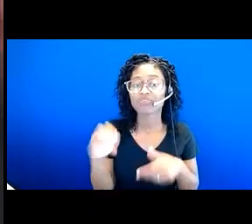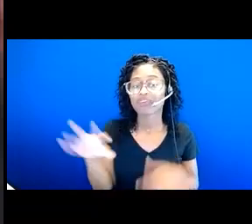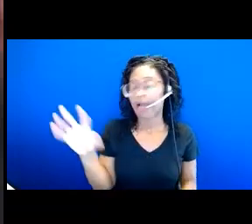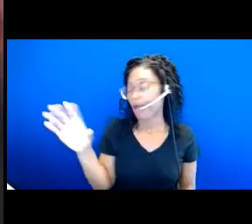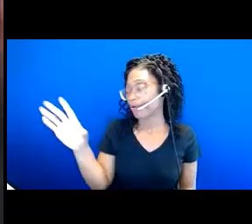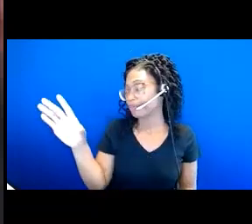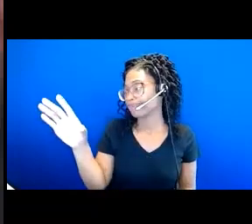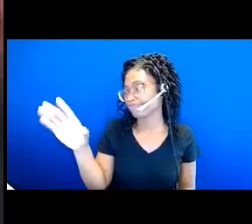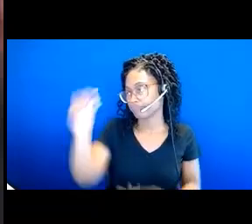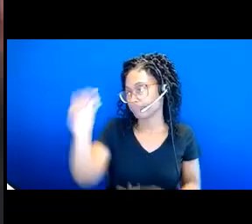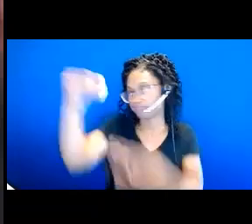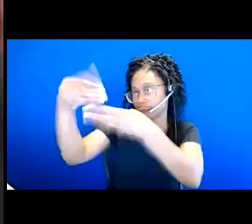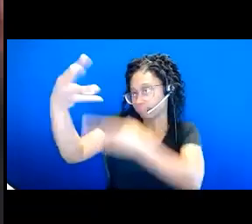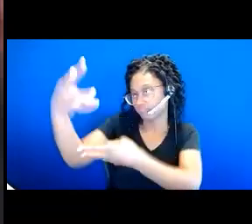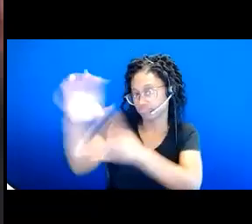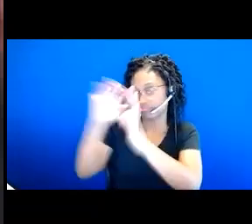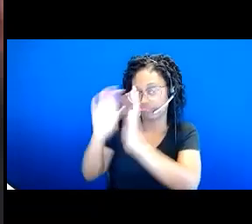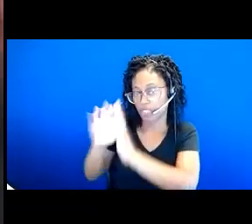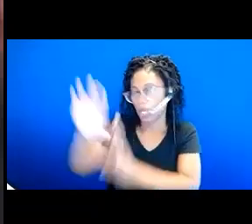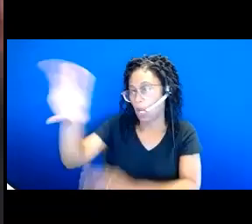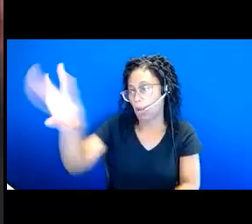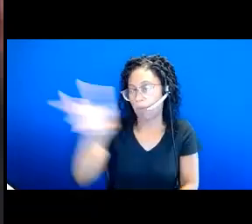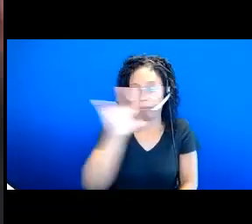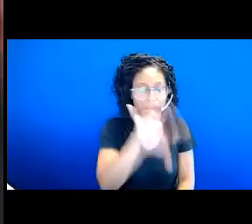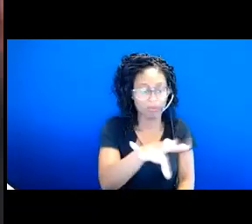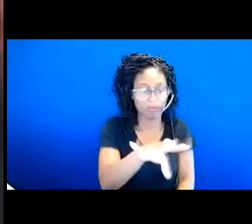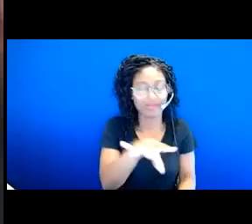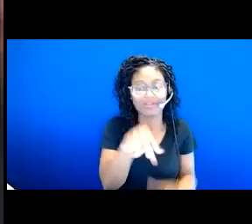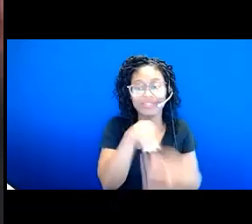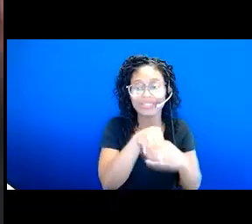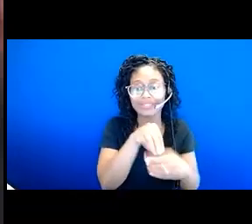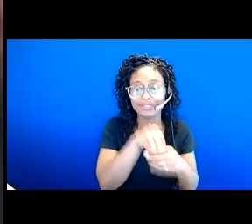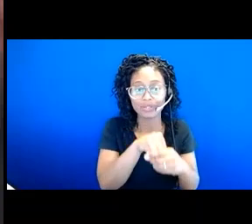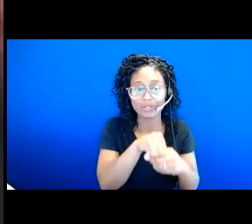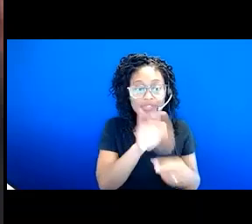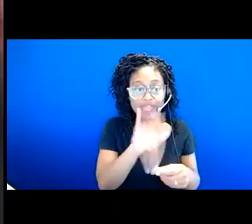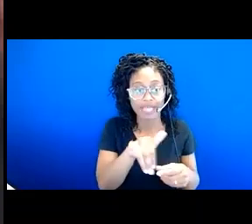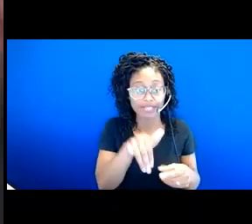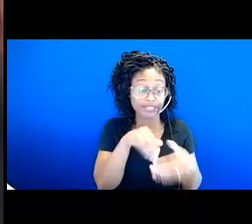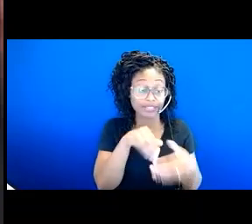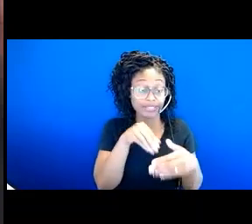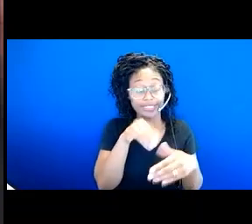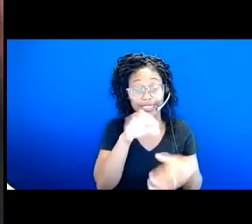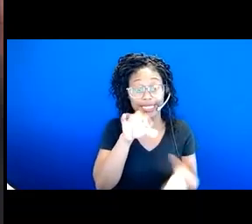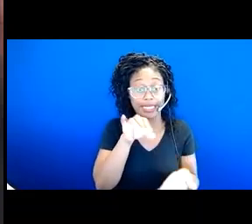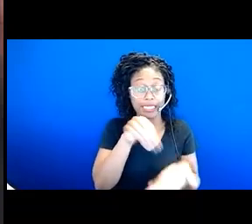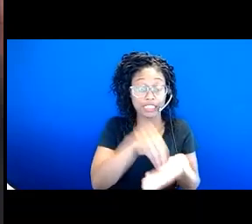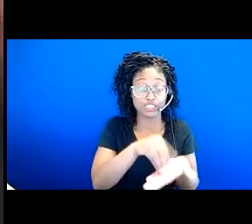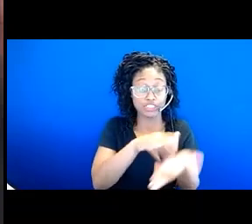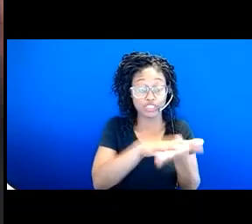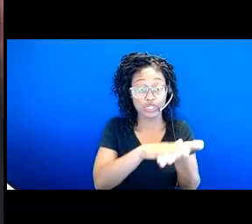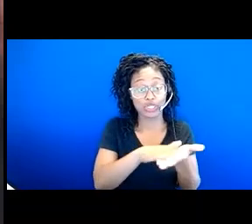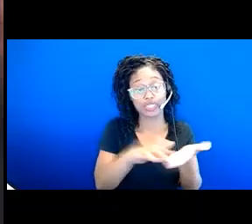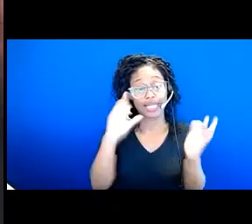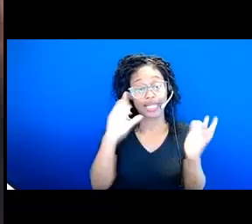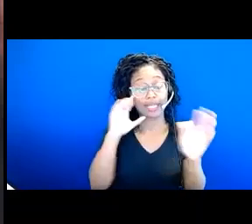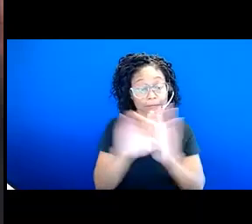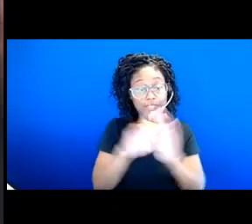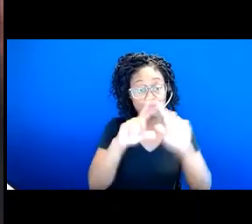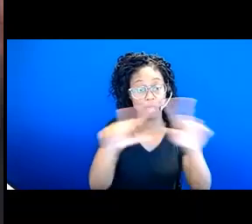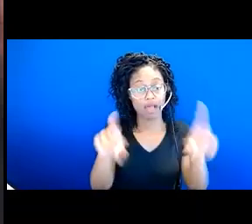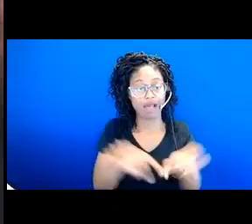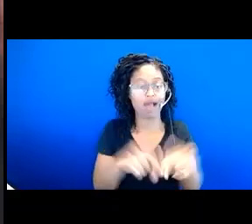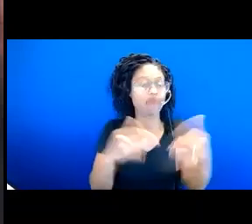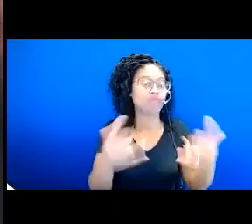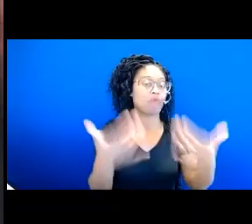it and drop it into the insert image box. And we have now the Milky Way in